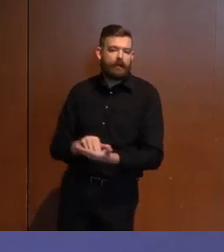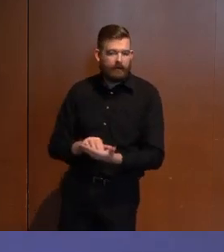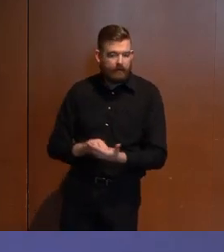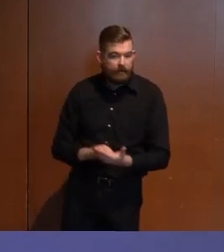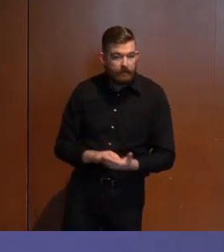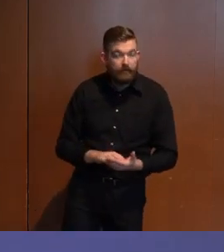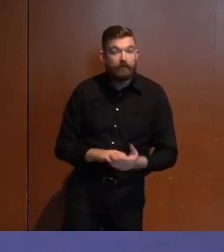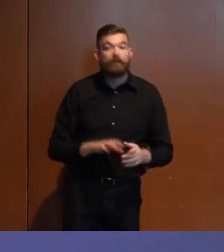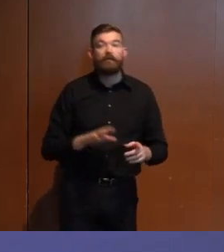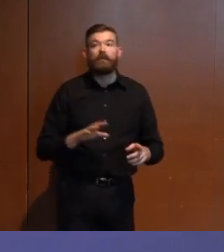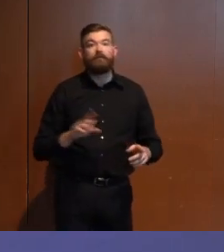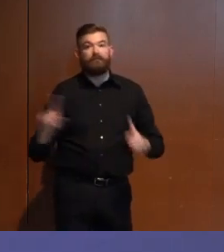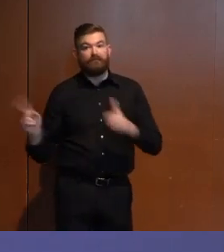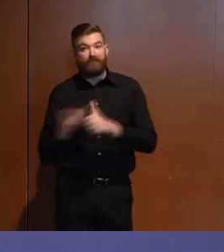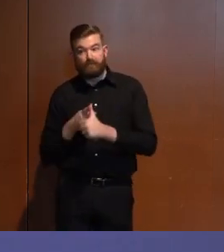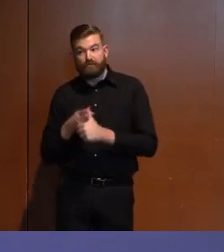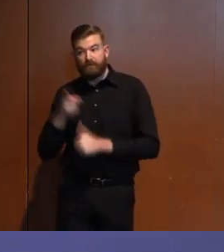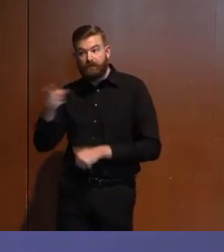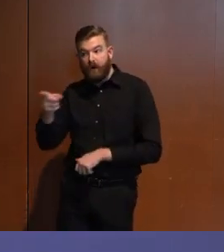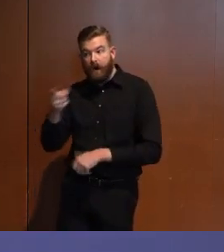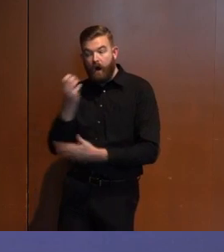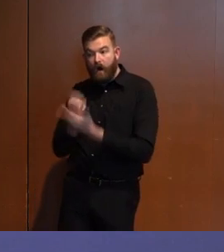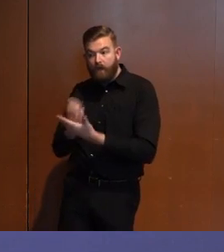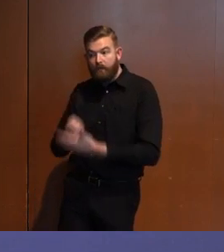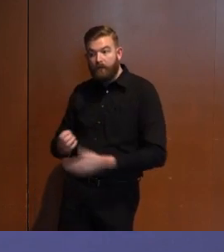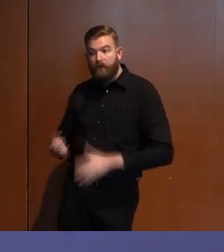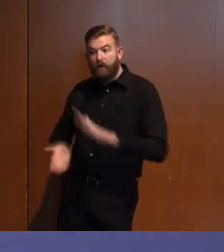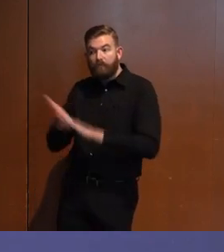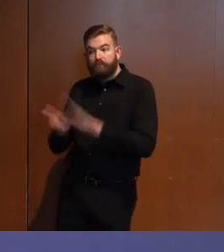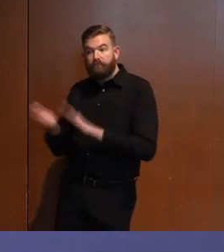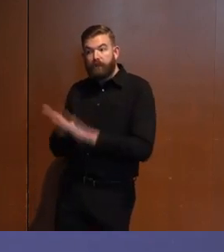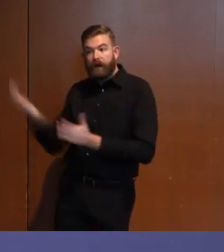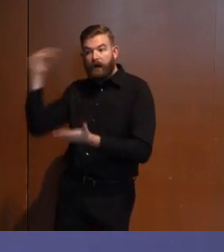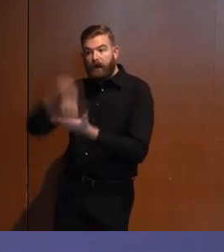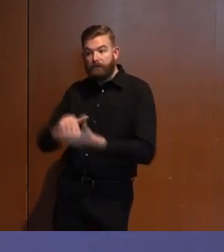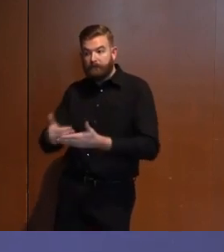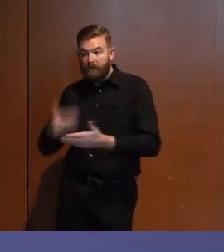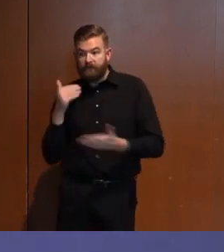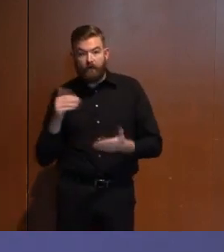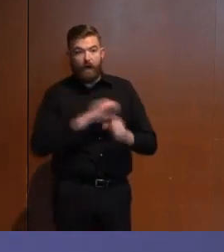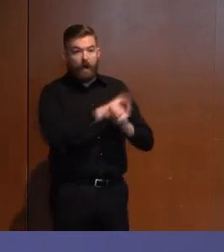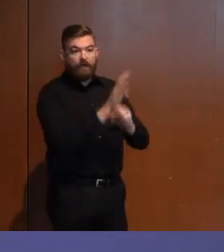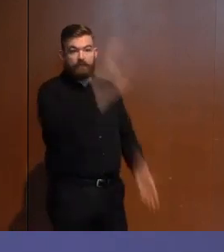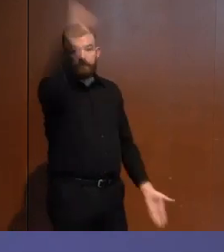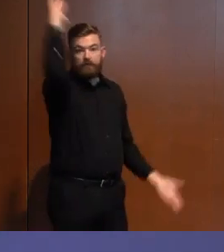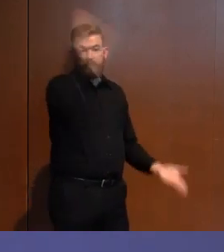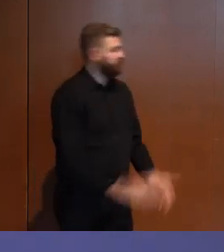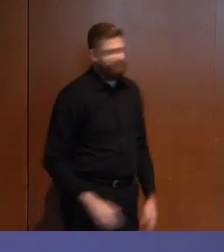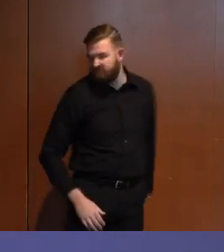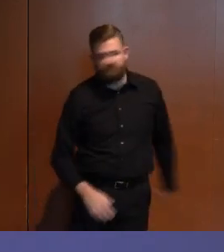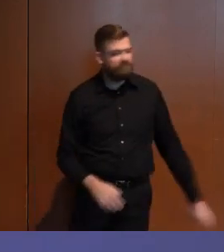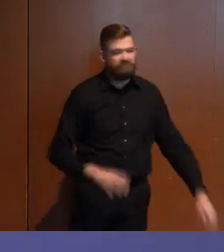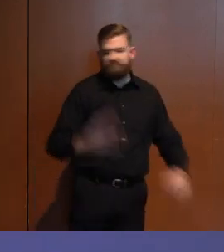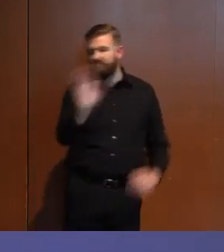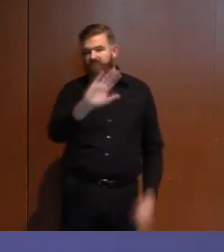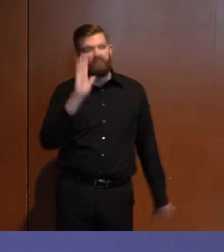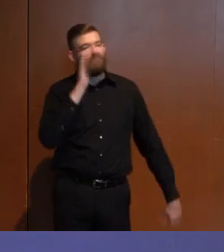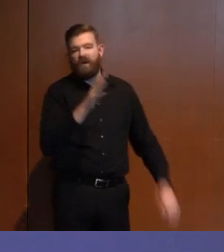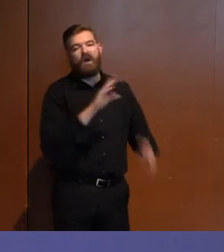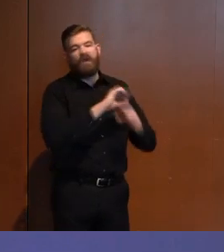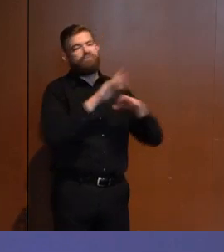up, I believe we only throw gasoline on the fire of the virus, and that we pay a far bigger price down the